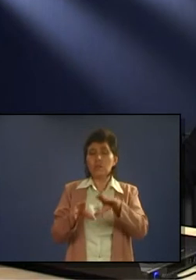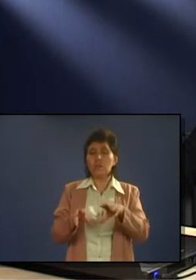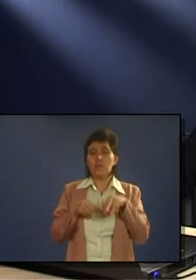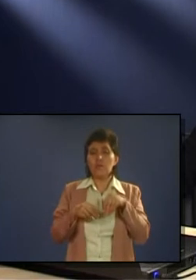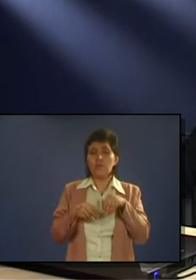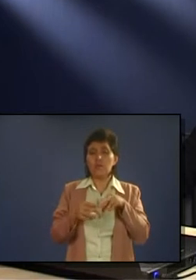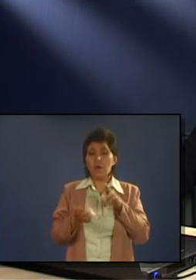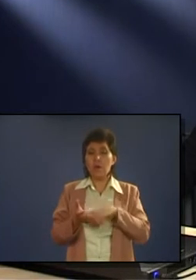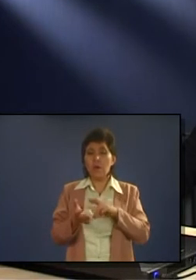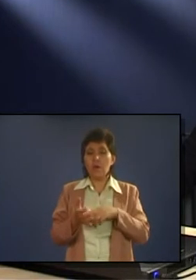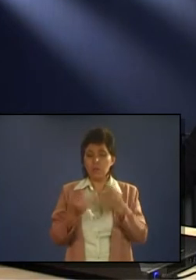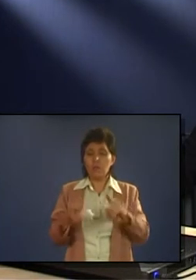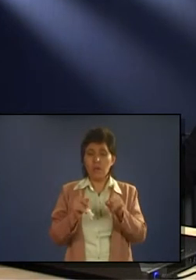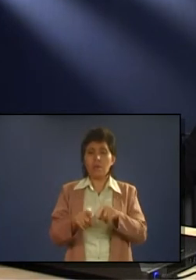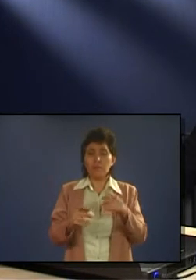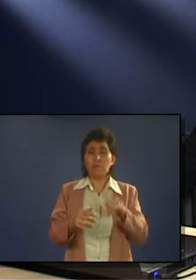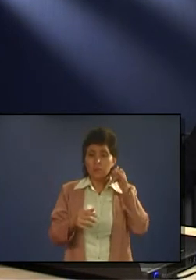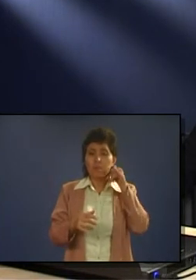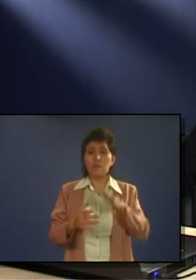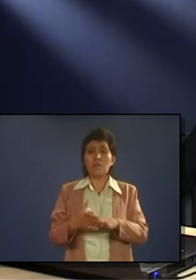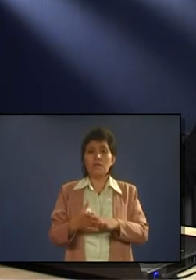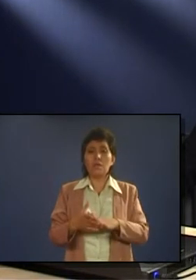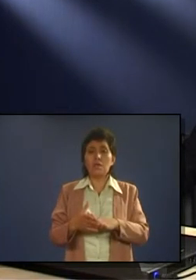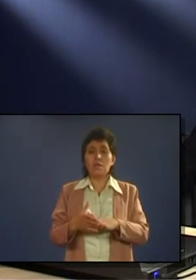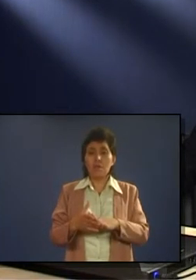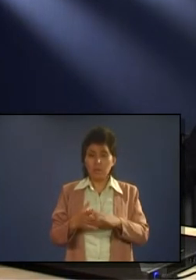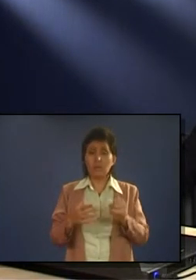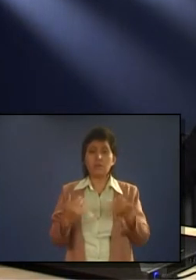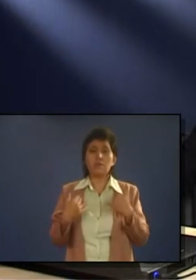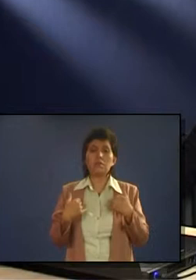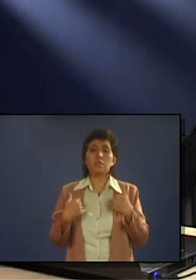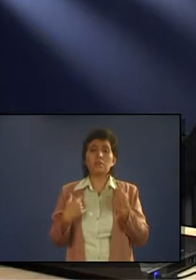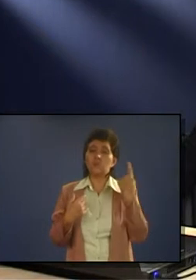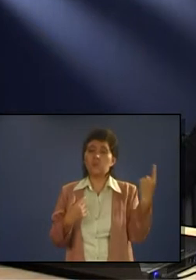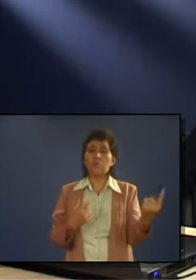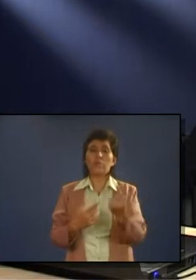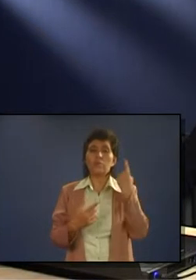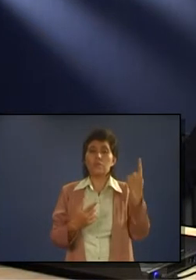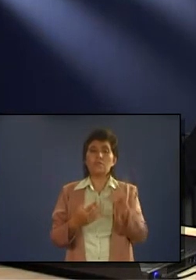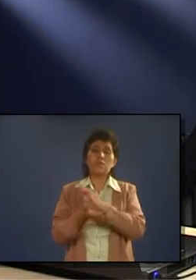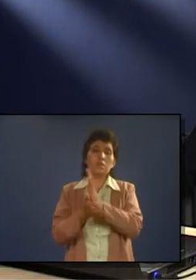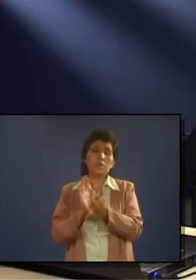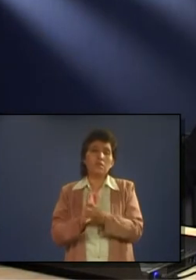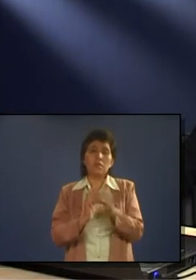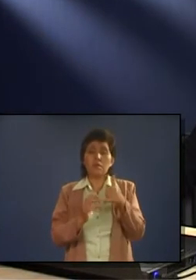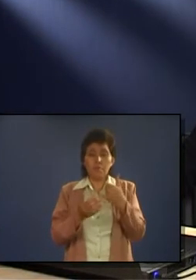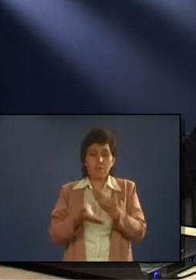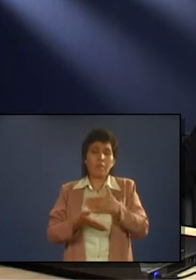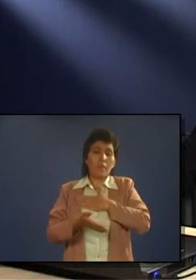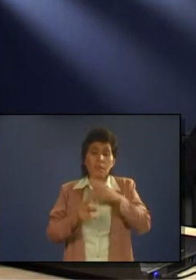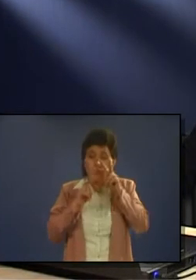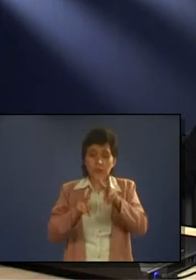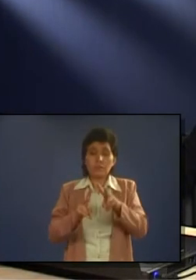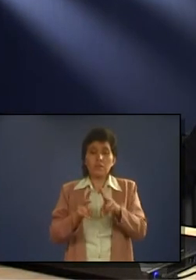that and the police are coming or the ambulance are coming. They do have that, okay? So it's always be safer than to